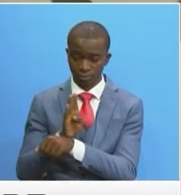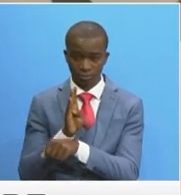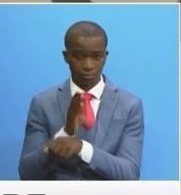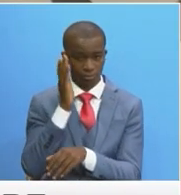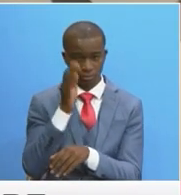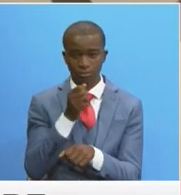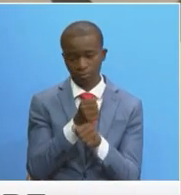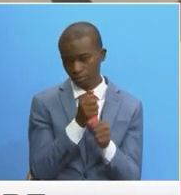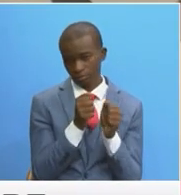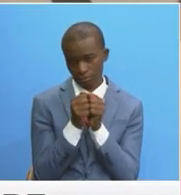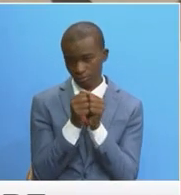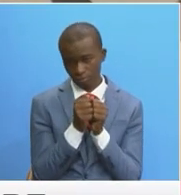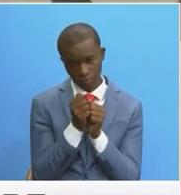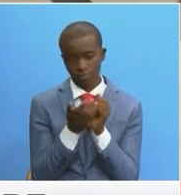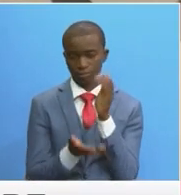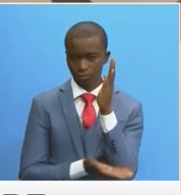transformation, who do matter